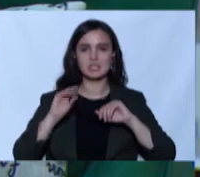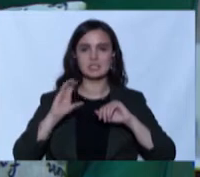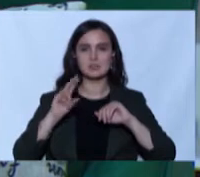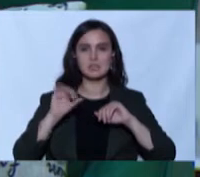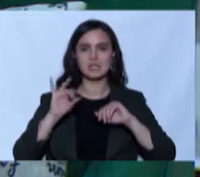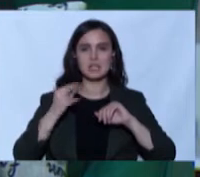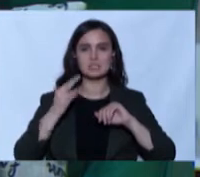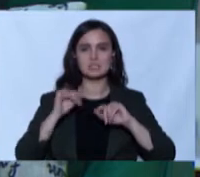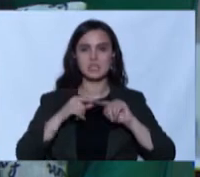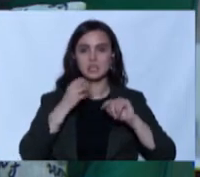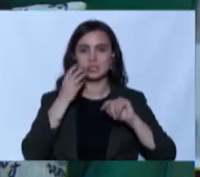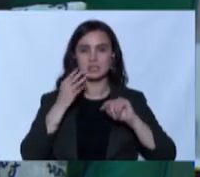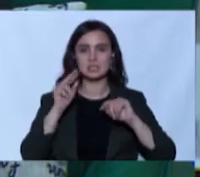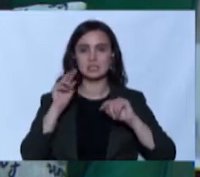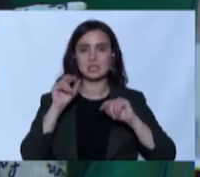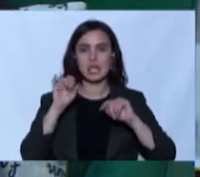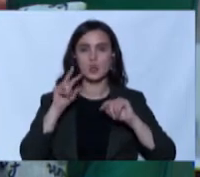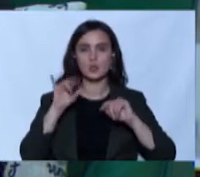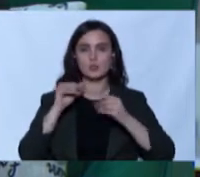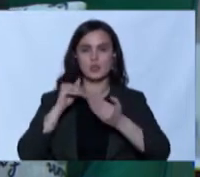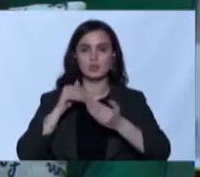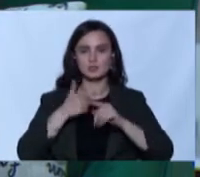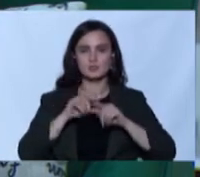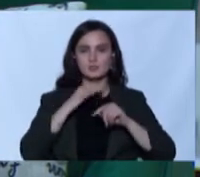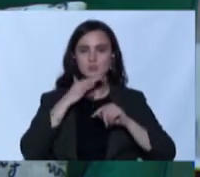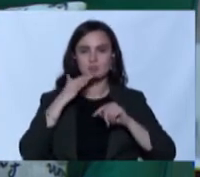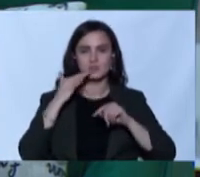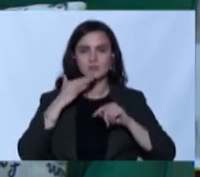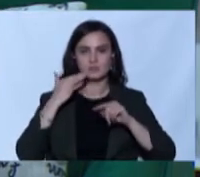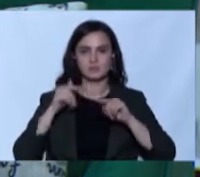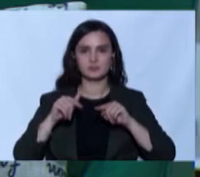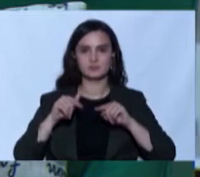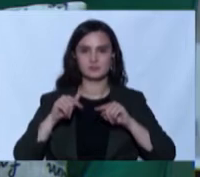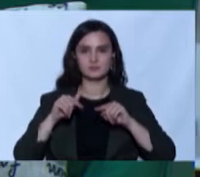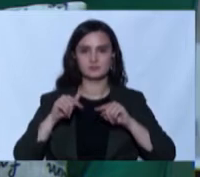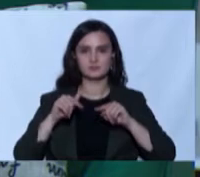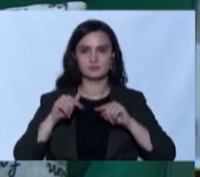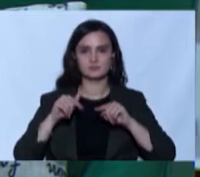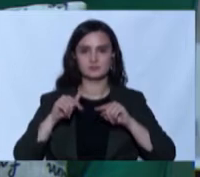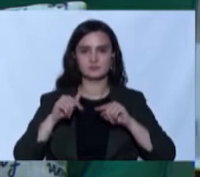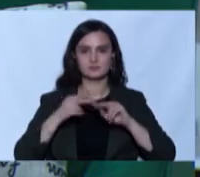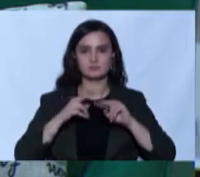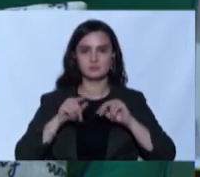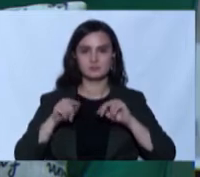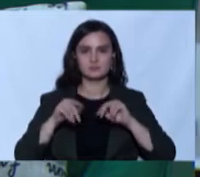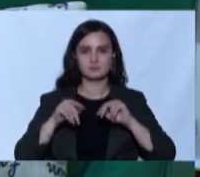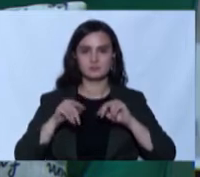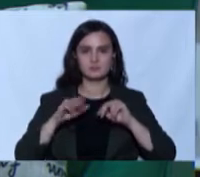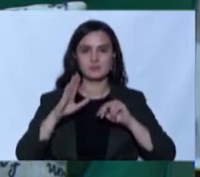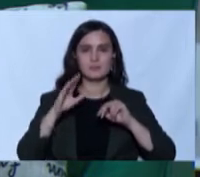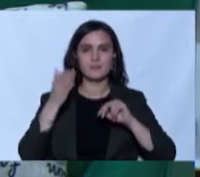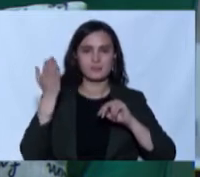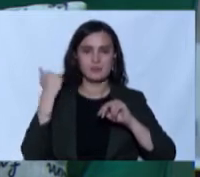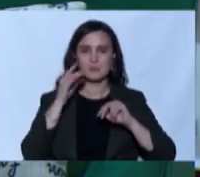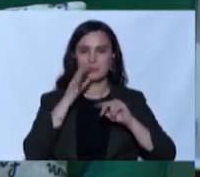Count Dracula, because there are many, many. And let's bear in mind, this is the Victorian period,